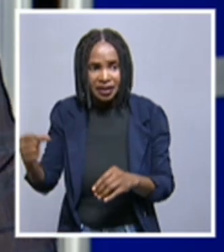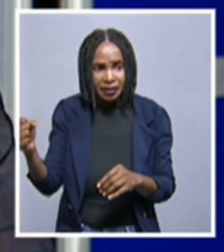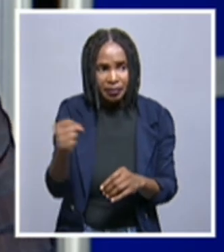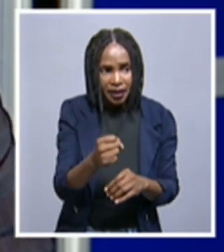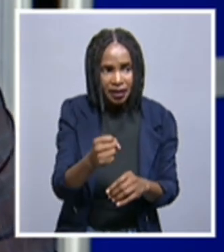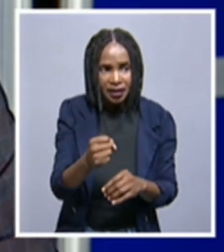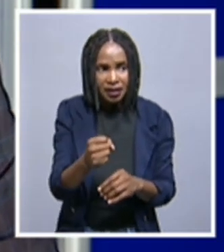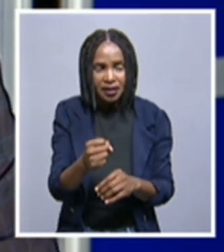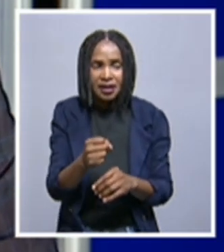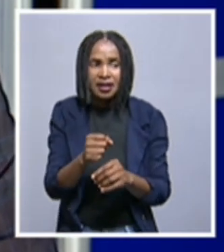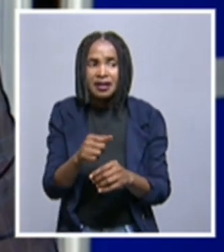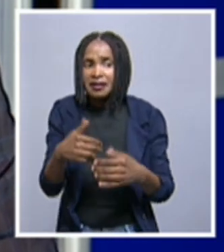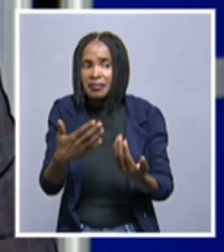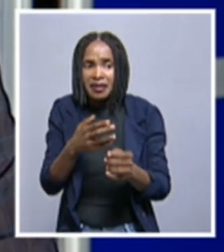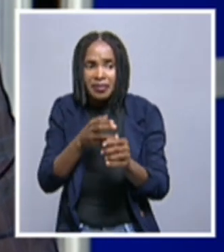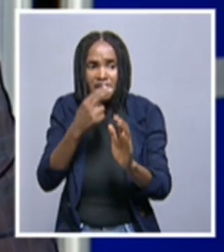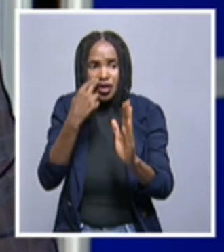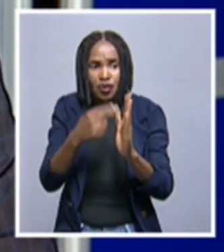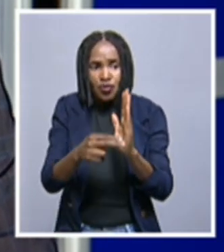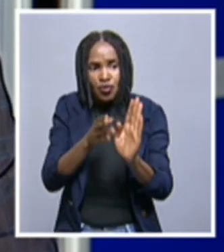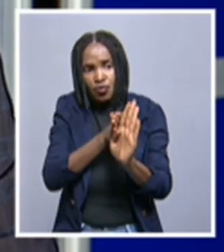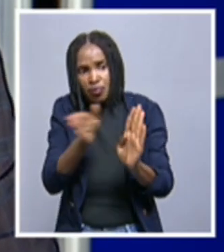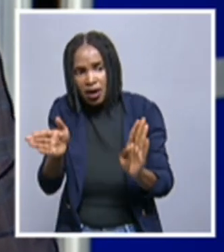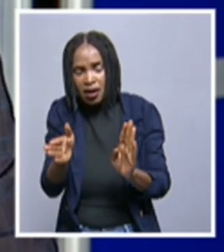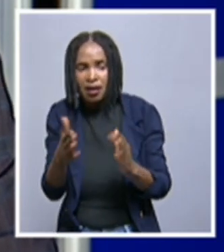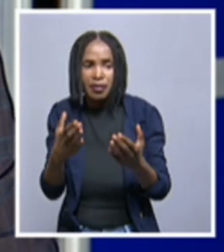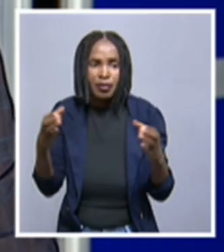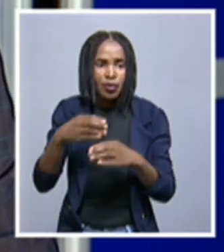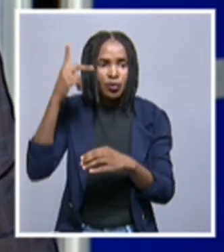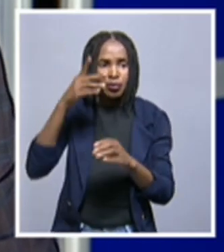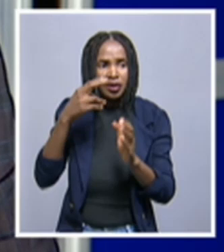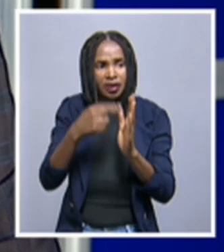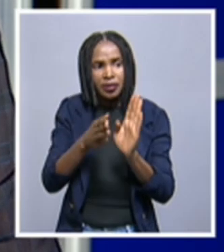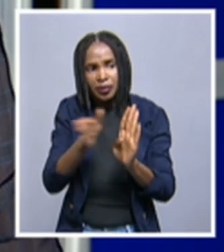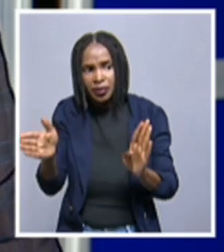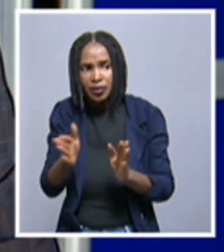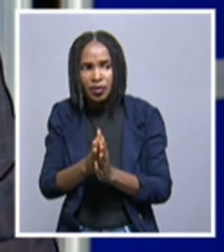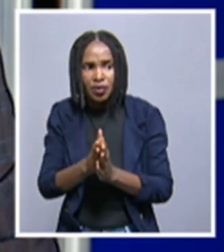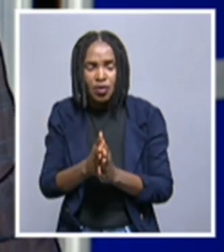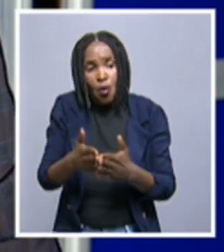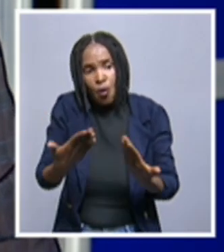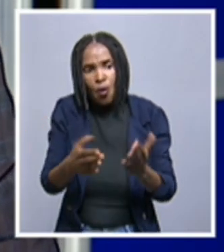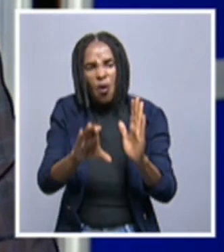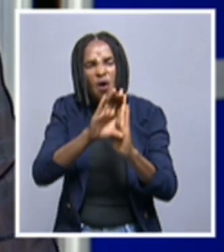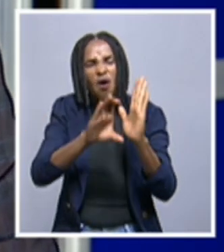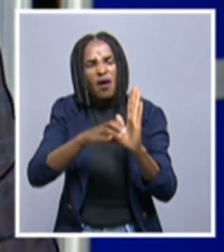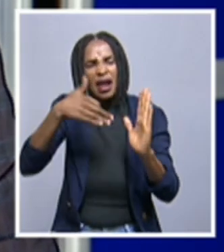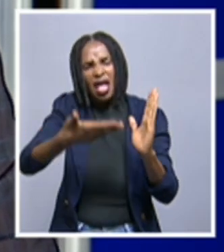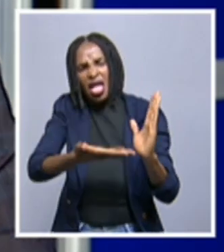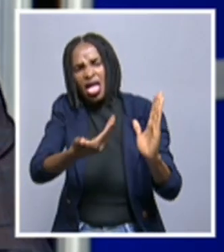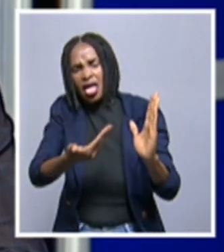play according to the rules or to the books of the party, yeah. Yes. Or even respect the constitution, okay. so to